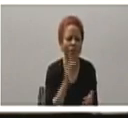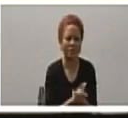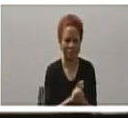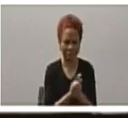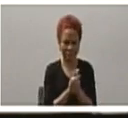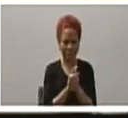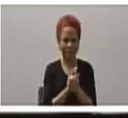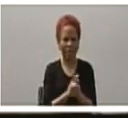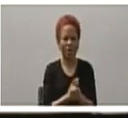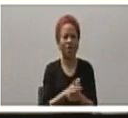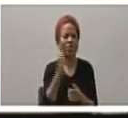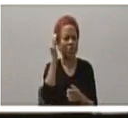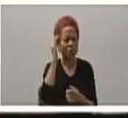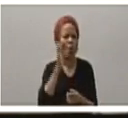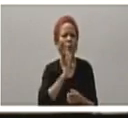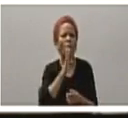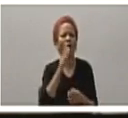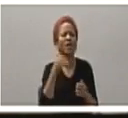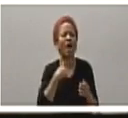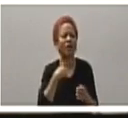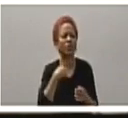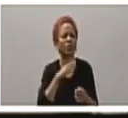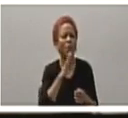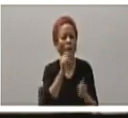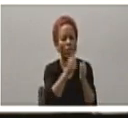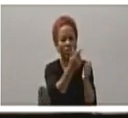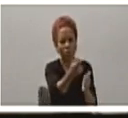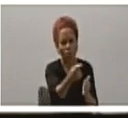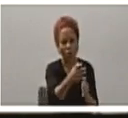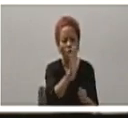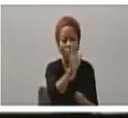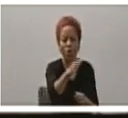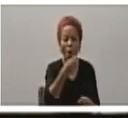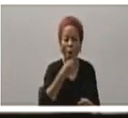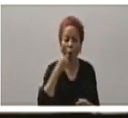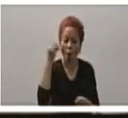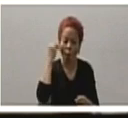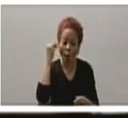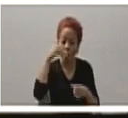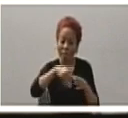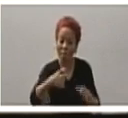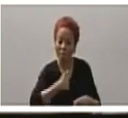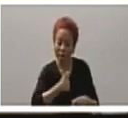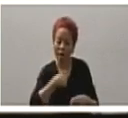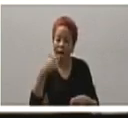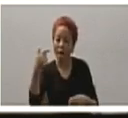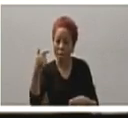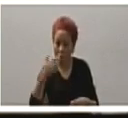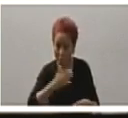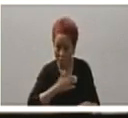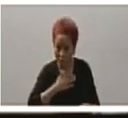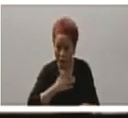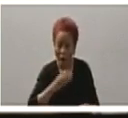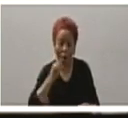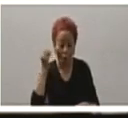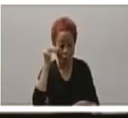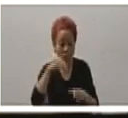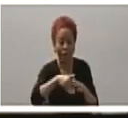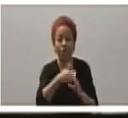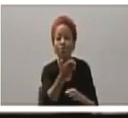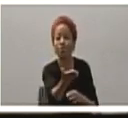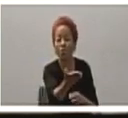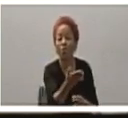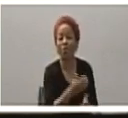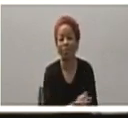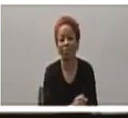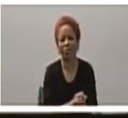you. Make your home in me as I make mine in you. As a branch cannot bear